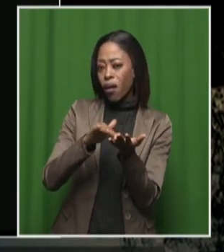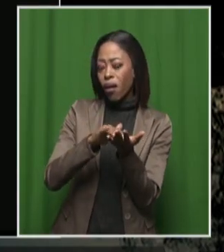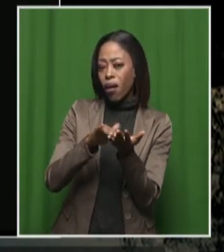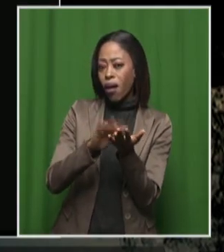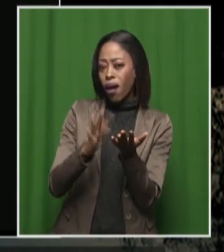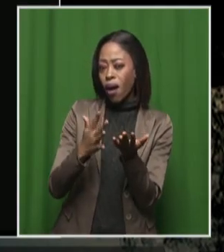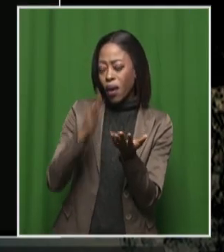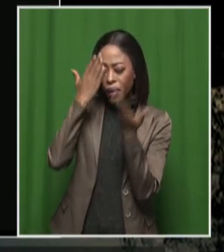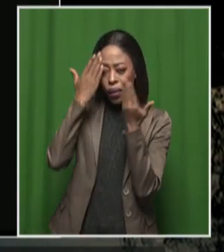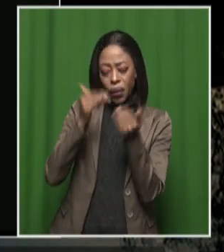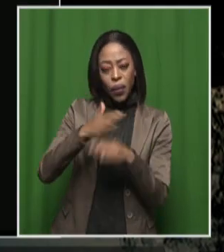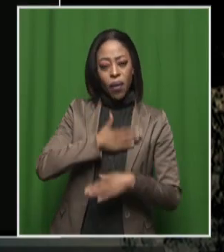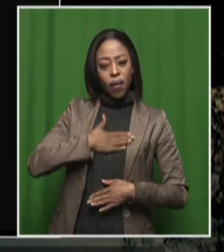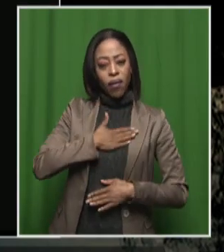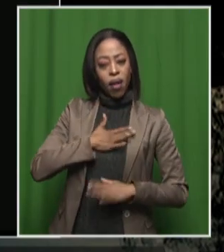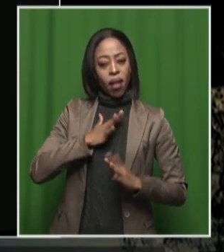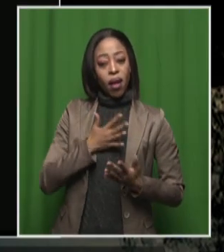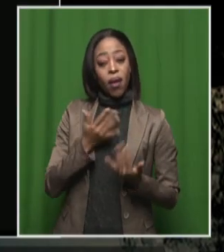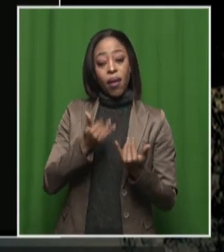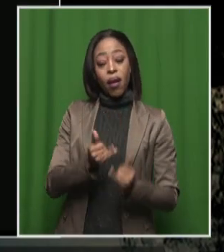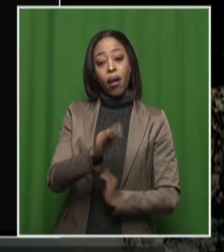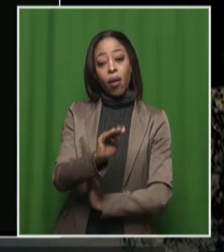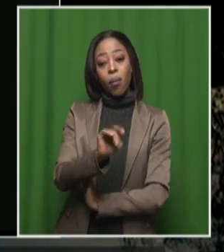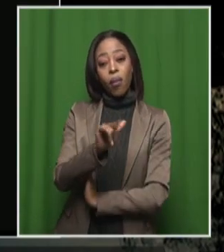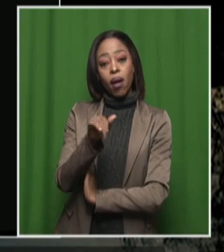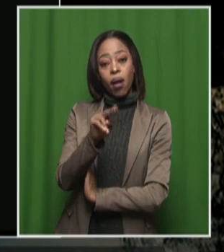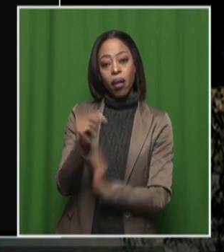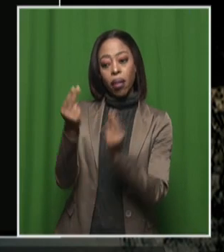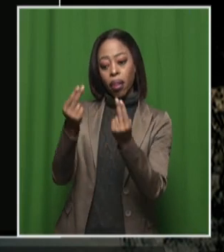mind the feel. So how has Balini's designs changed the fashion game?